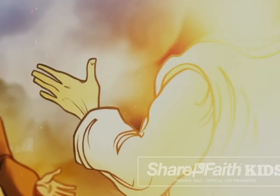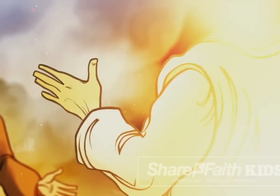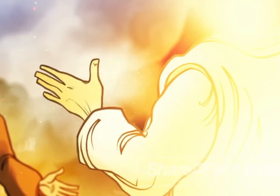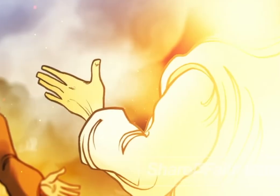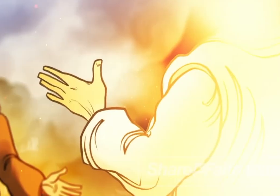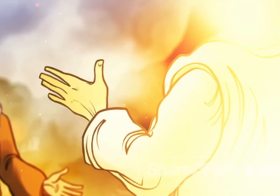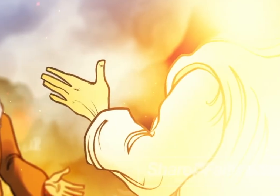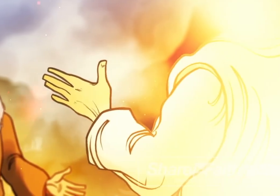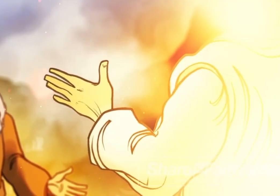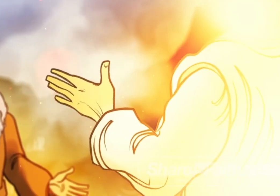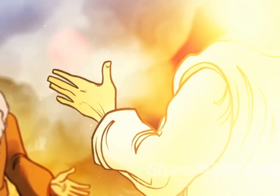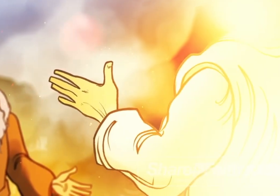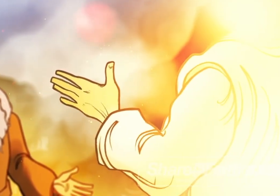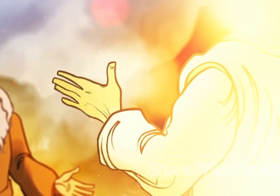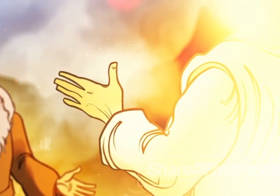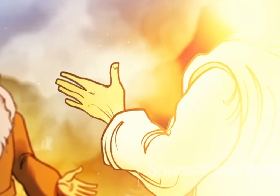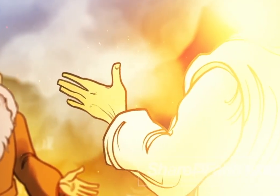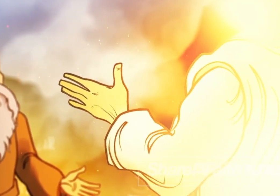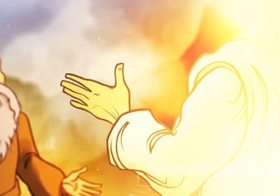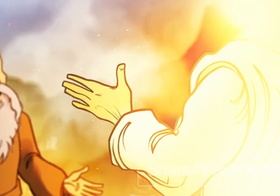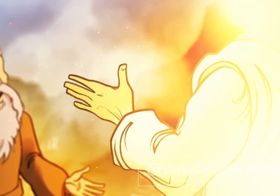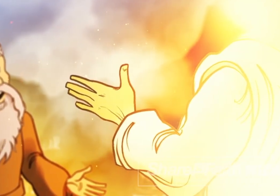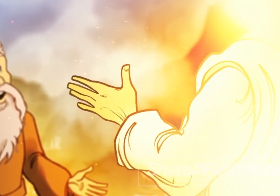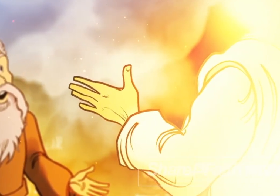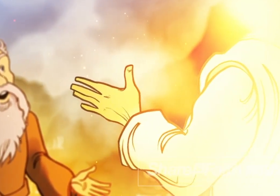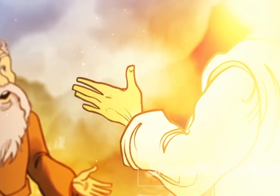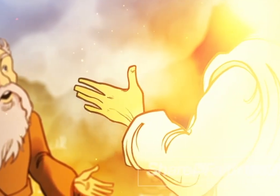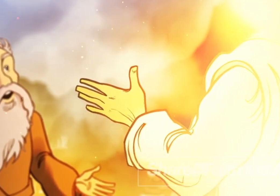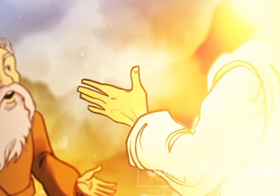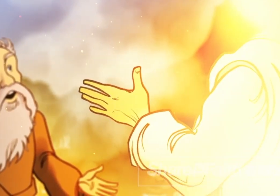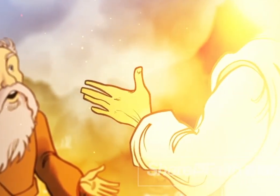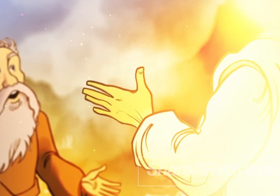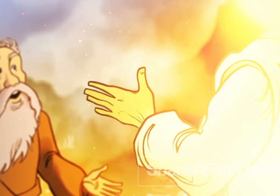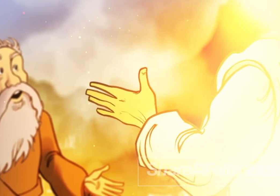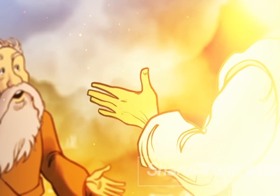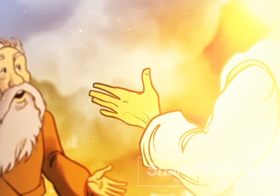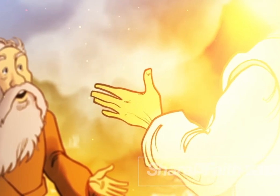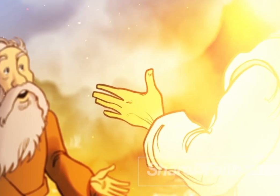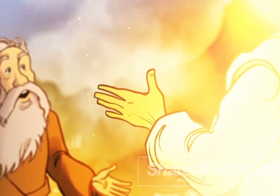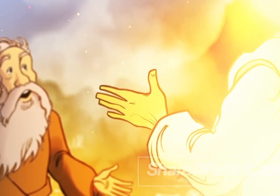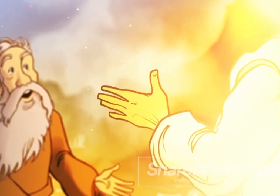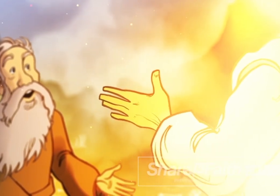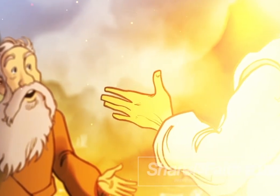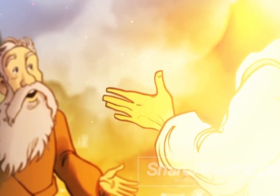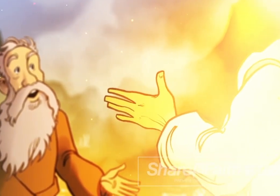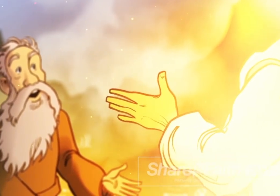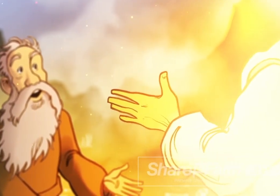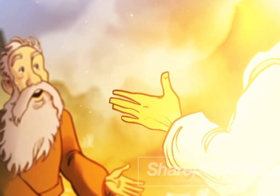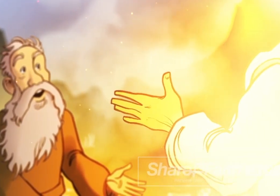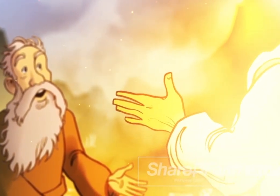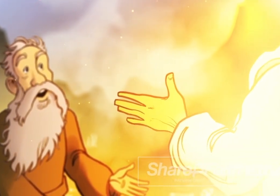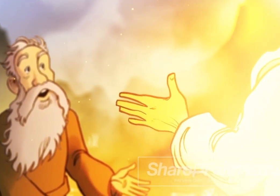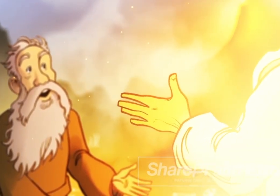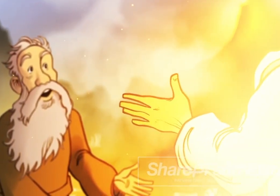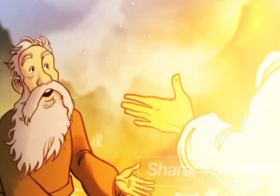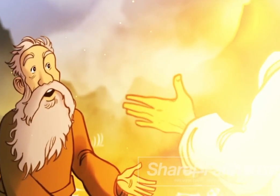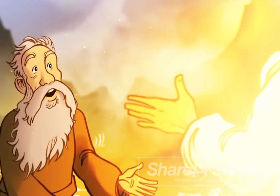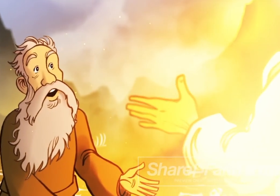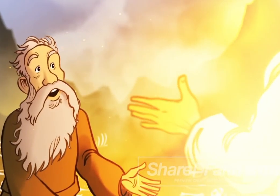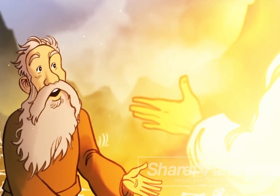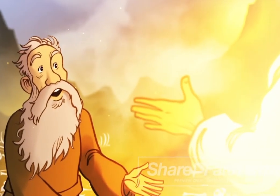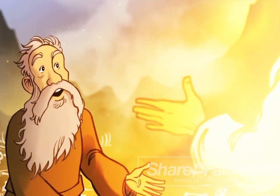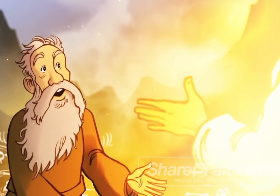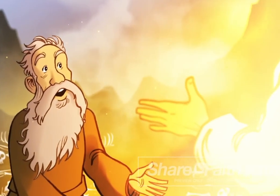Then God told Ezekiel to speak a message of prophecy to the dry bones that surrounded him, saying, "Dry